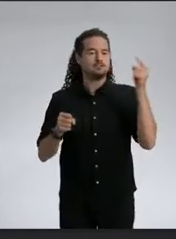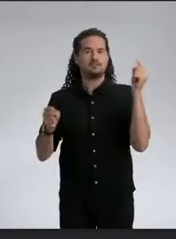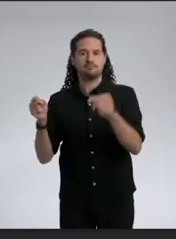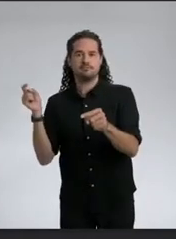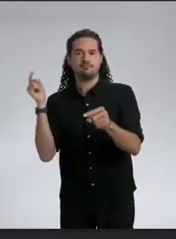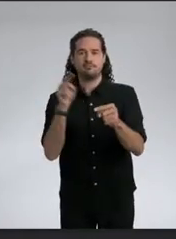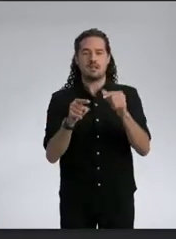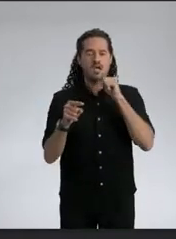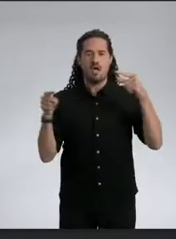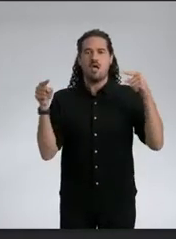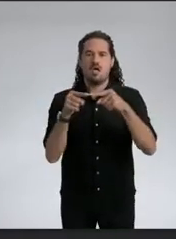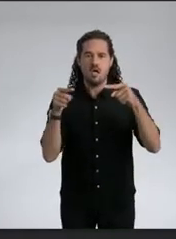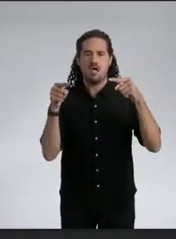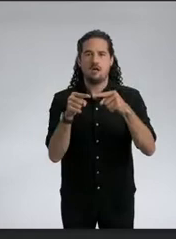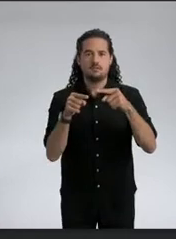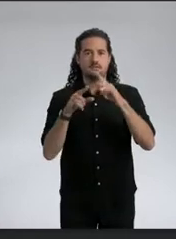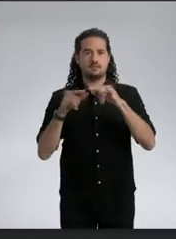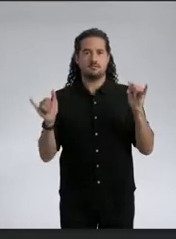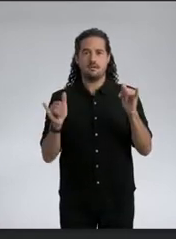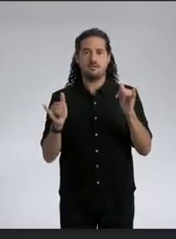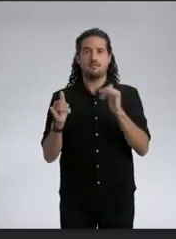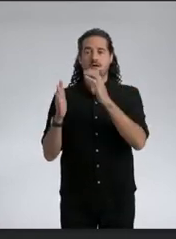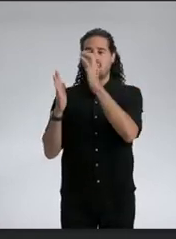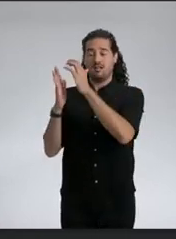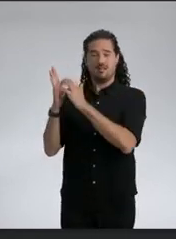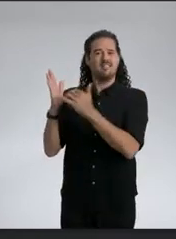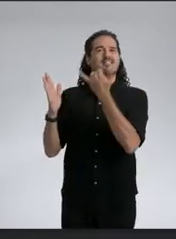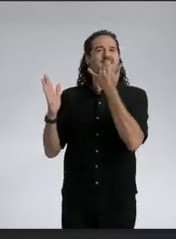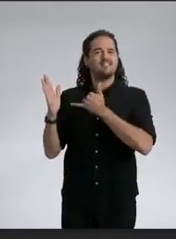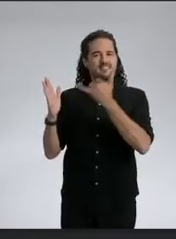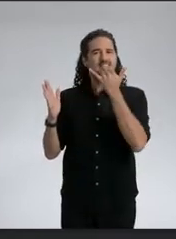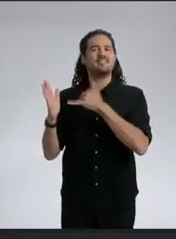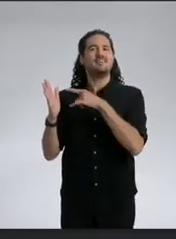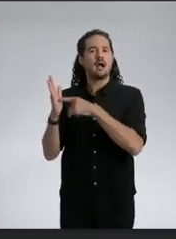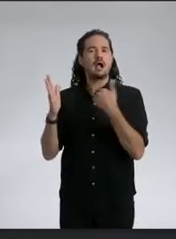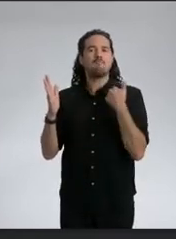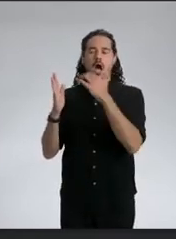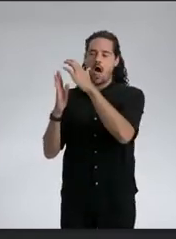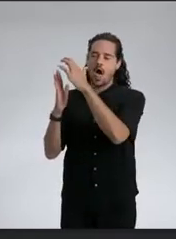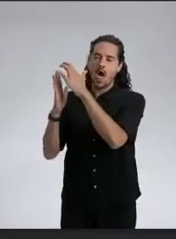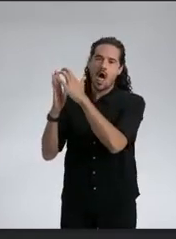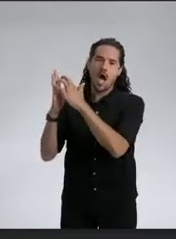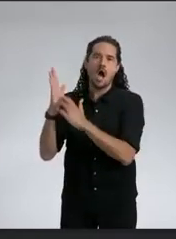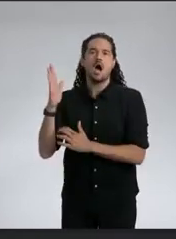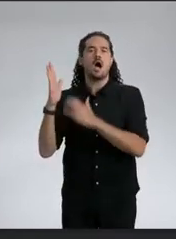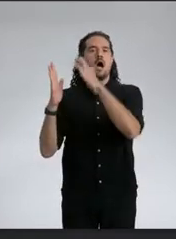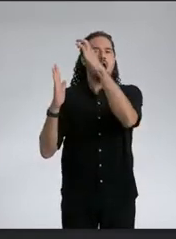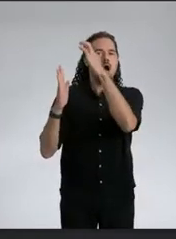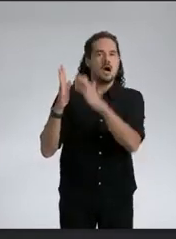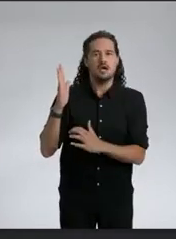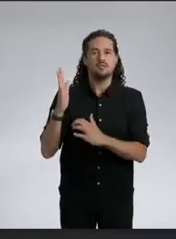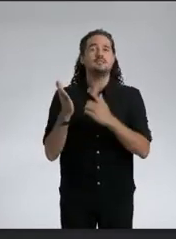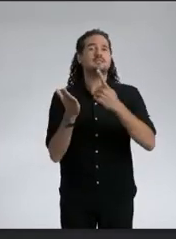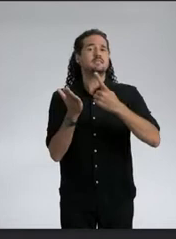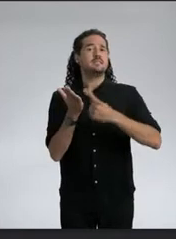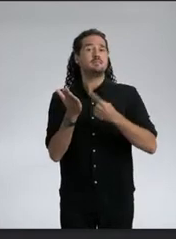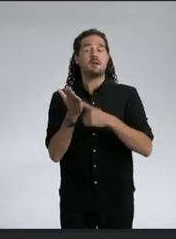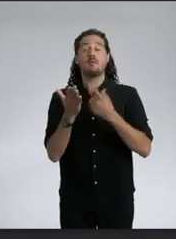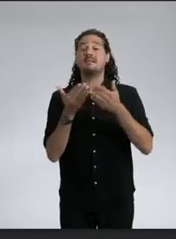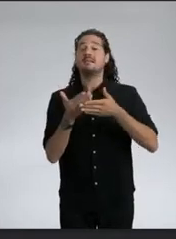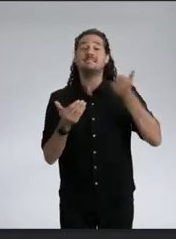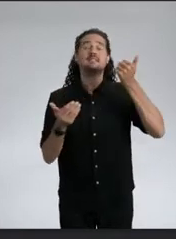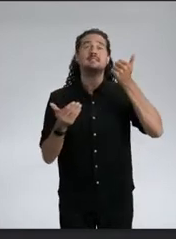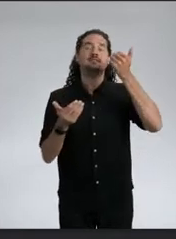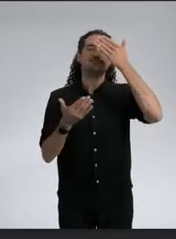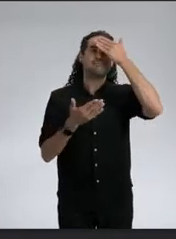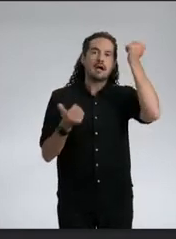to mistakes. There's a lot of boilerplate, and it's too easy to forget to manually use the queue just once and introduce